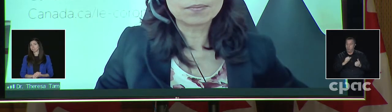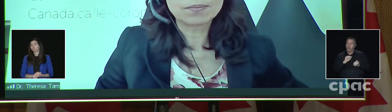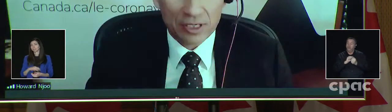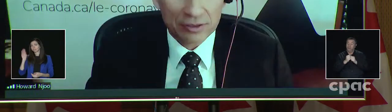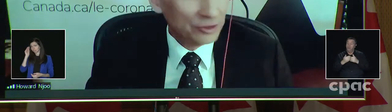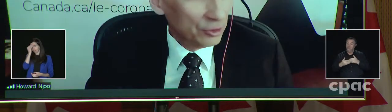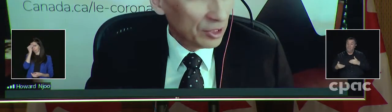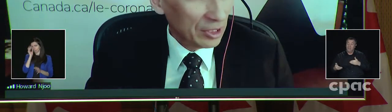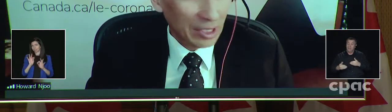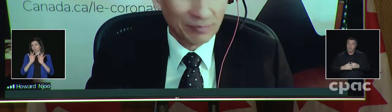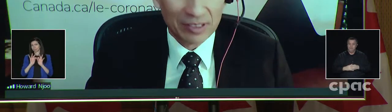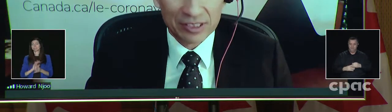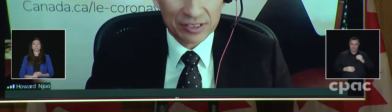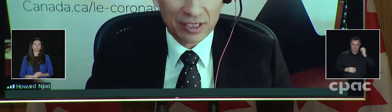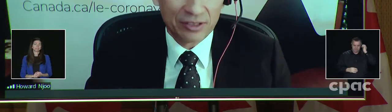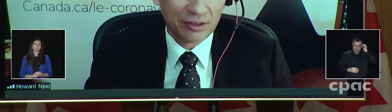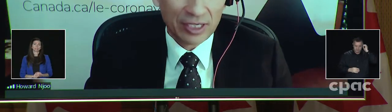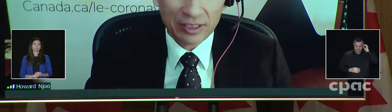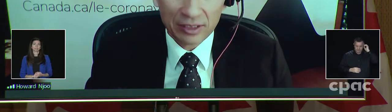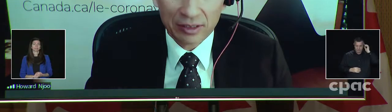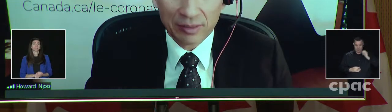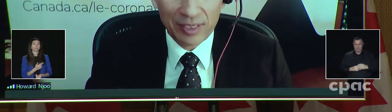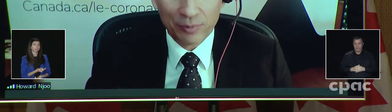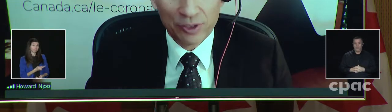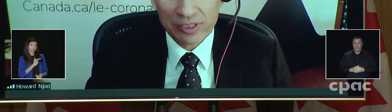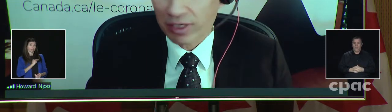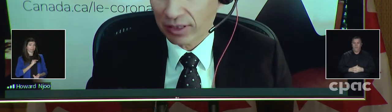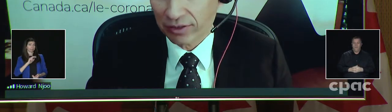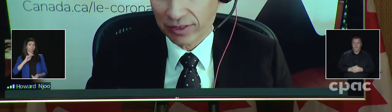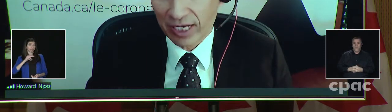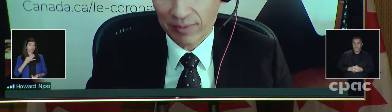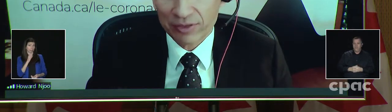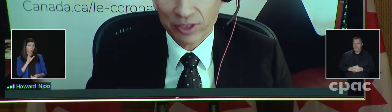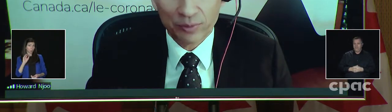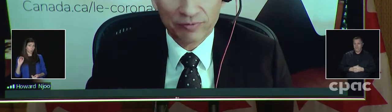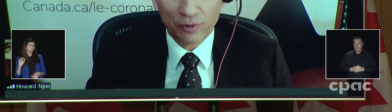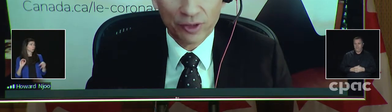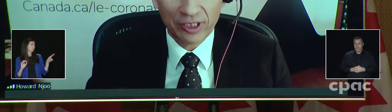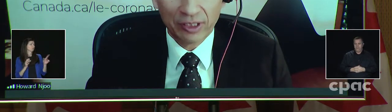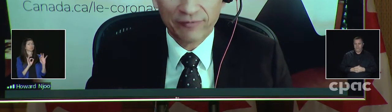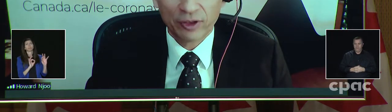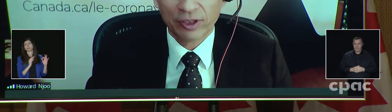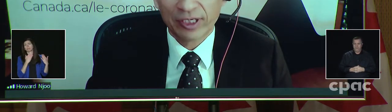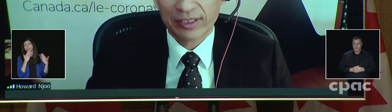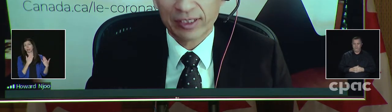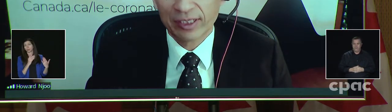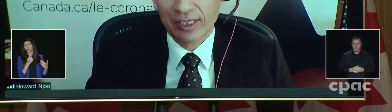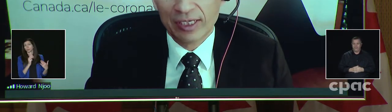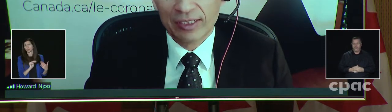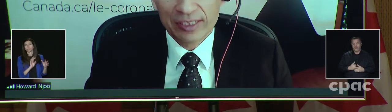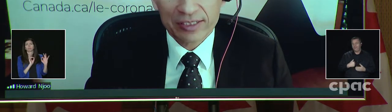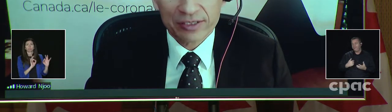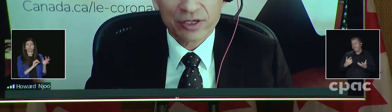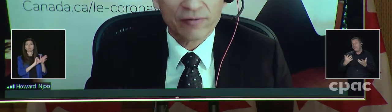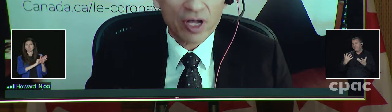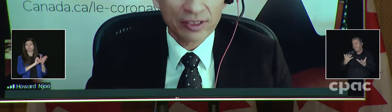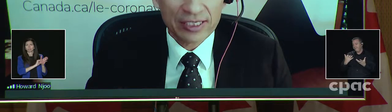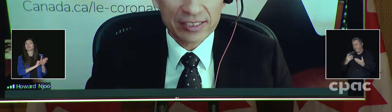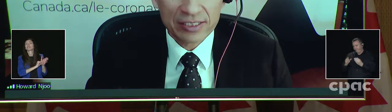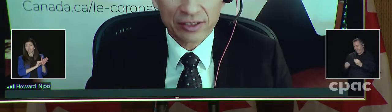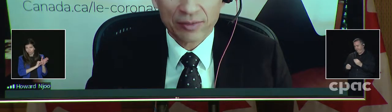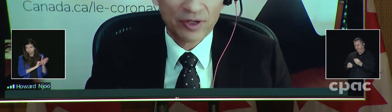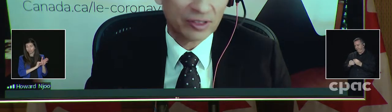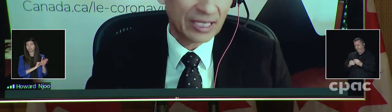Thank you for it's that. Dr. Njoo. I just underline that the main points that Dr. Tam has already put forward. If you look at this sort of